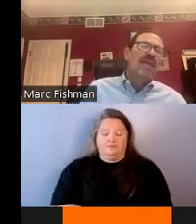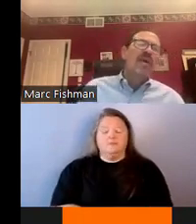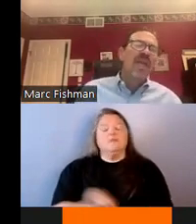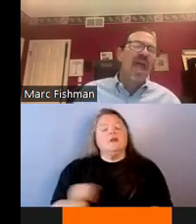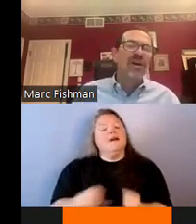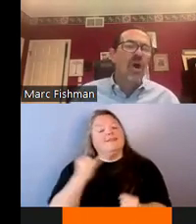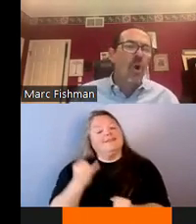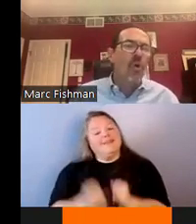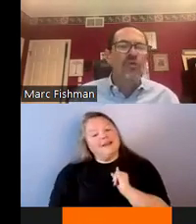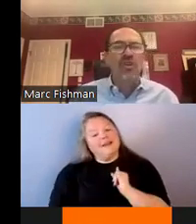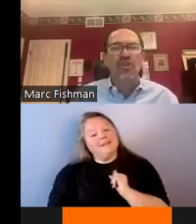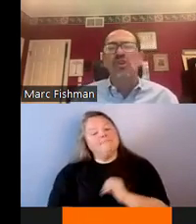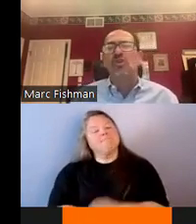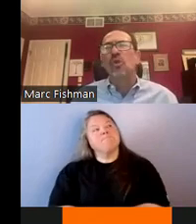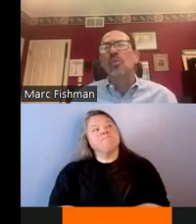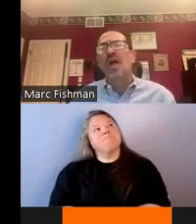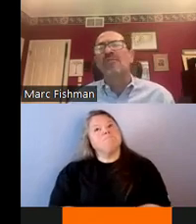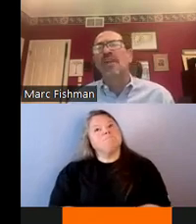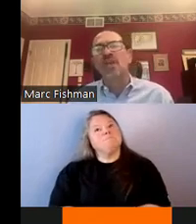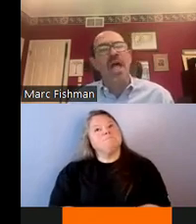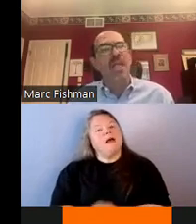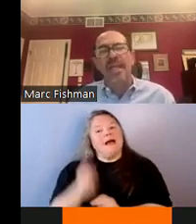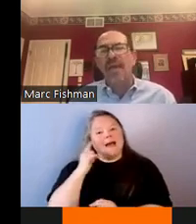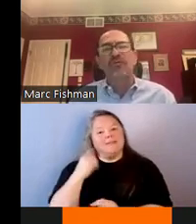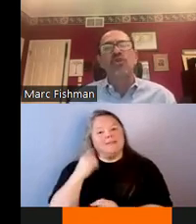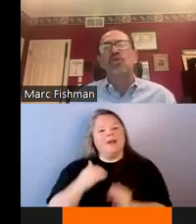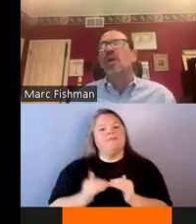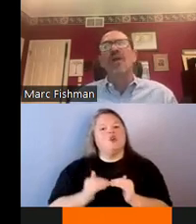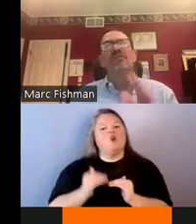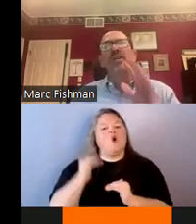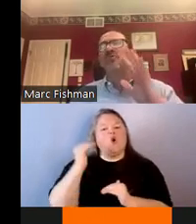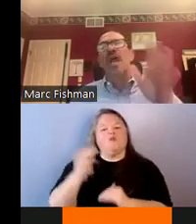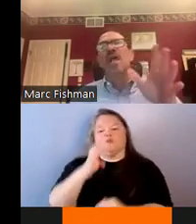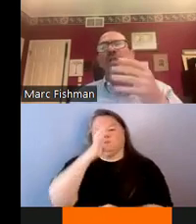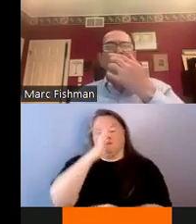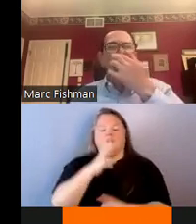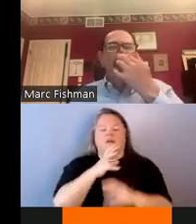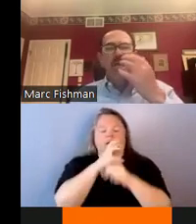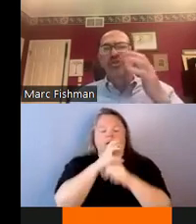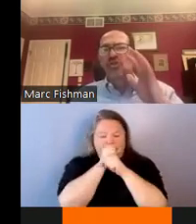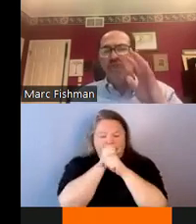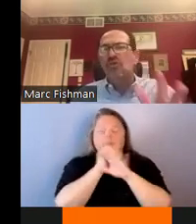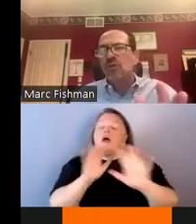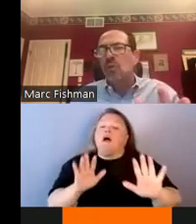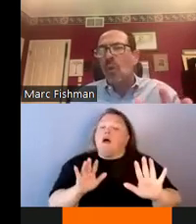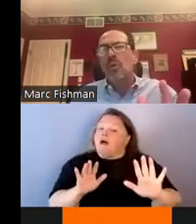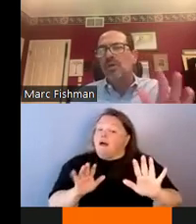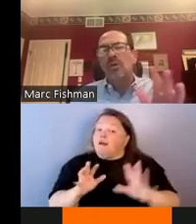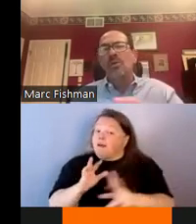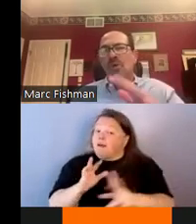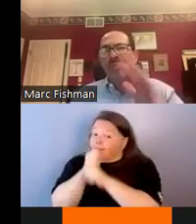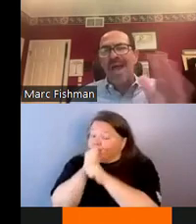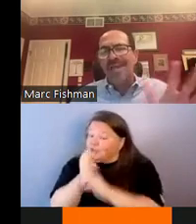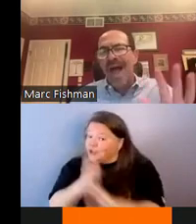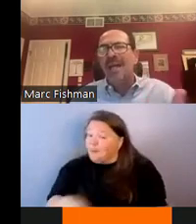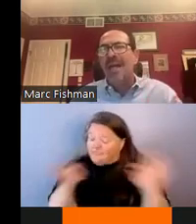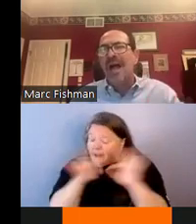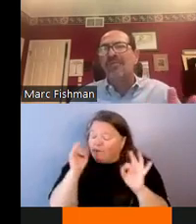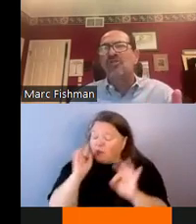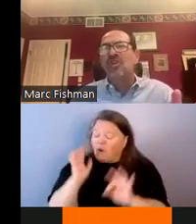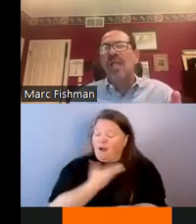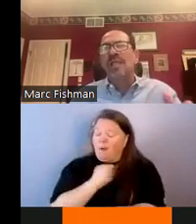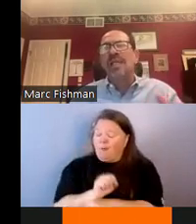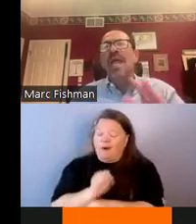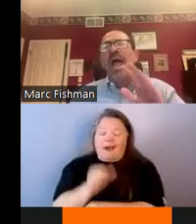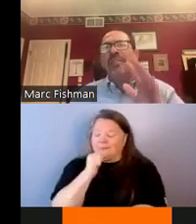lastly, I think we have an over-rigid concern with confidentiality. And for sure, confidentiality is central to what we do. So I'm not